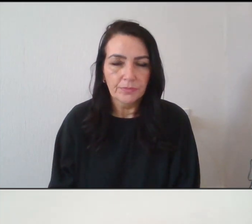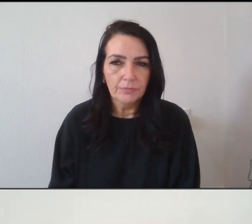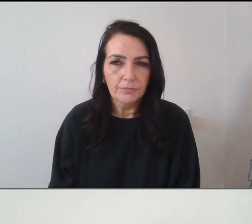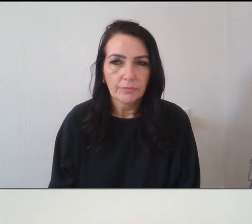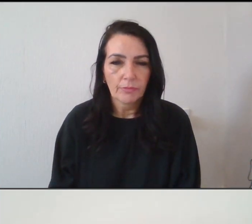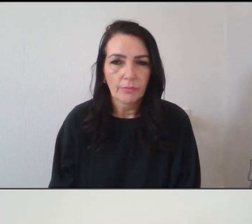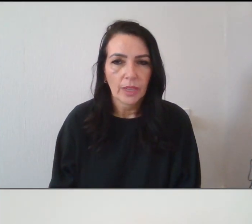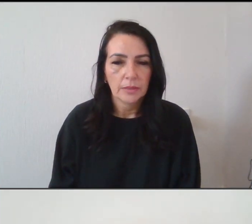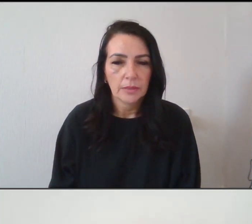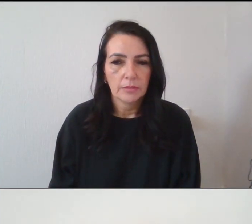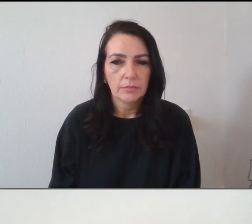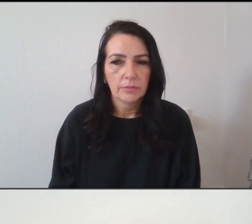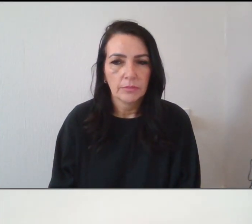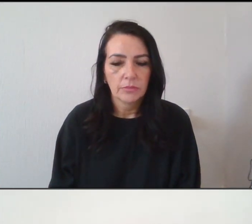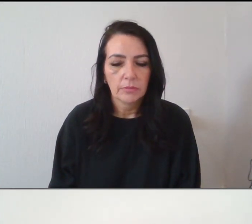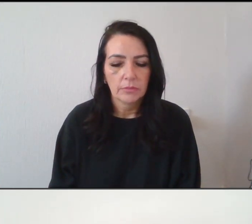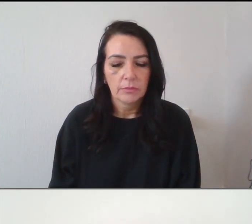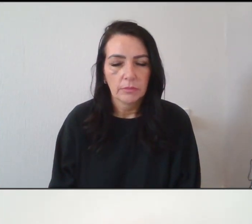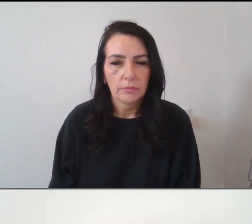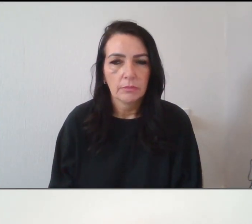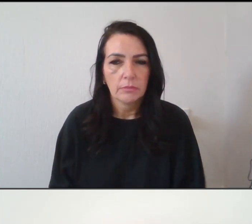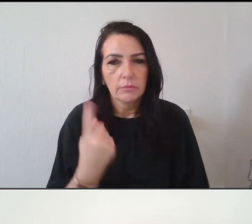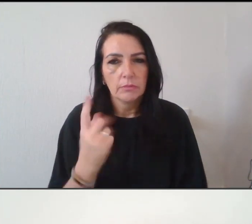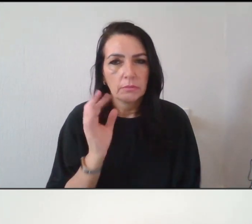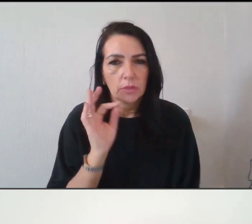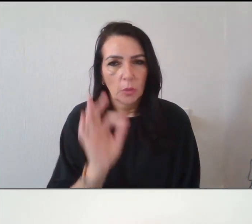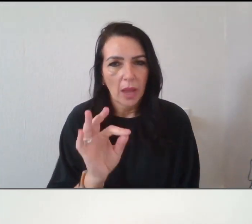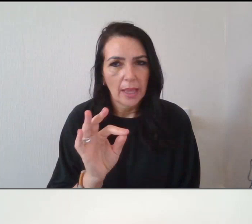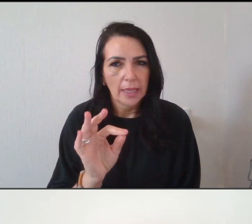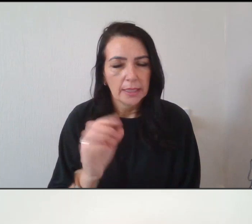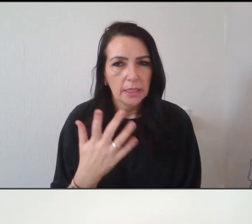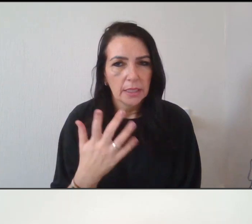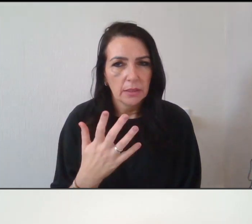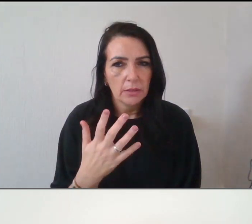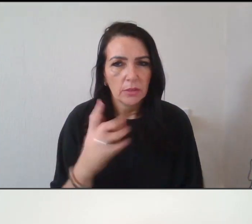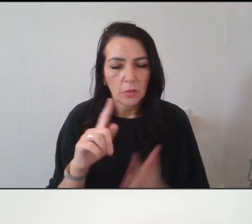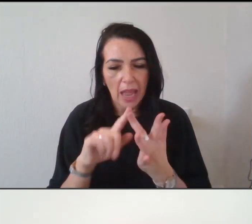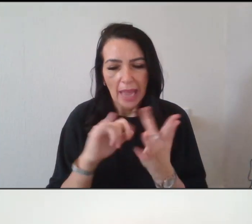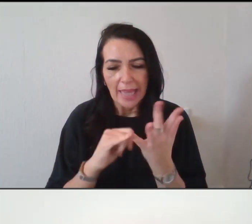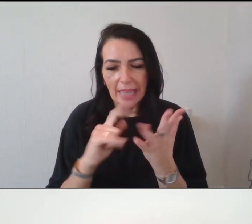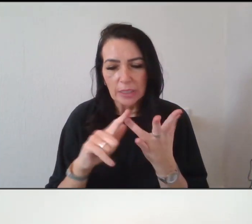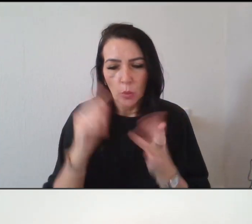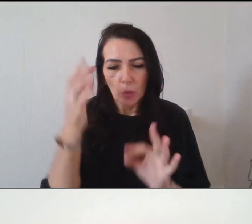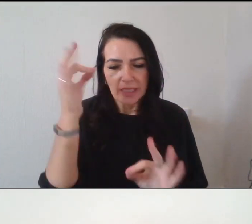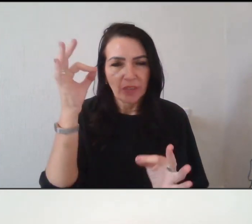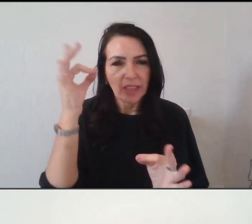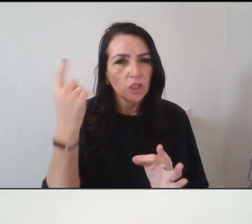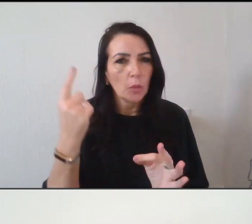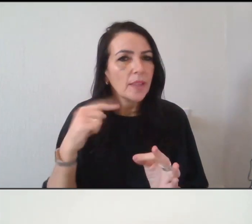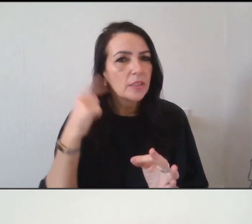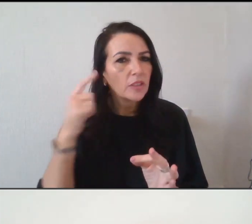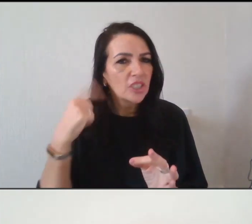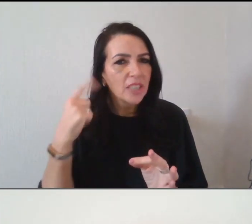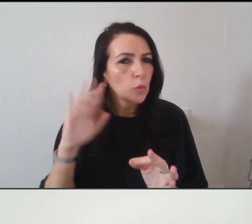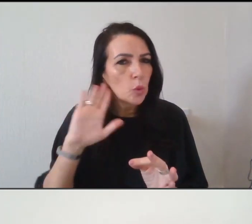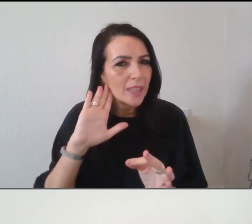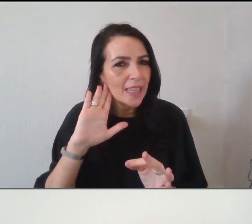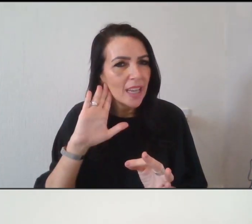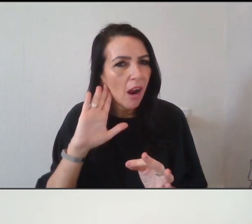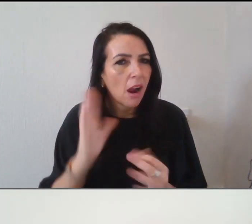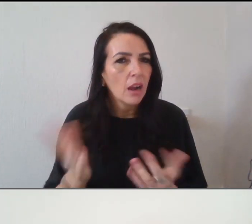mentioned that their sound cut out around ISO certification. So I know that you both kind of touched on